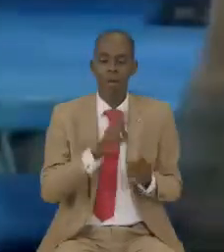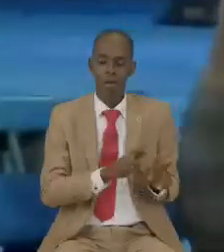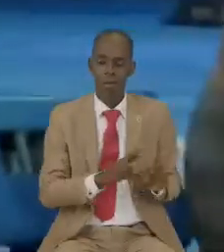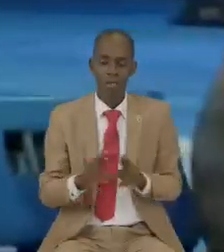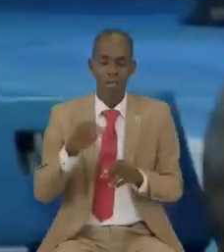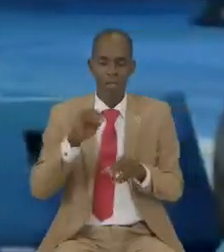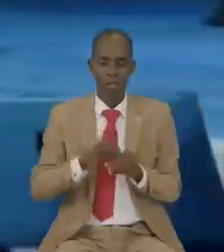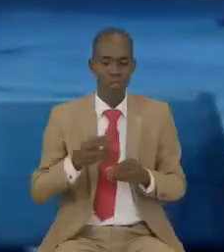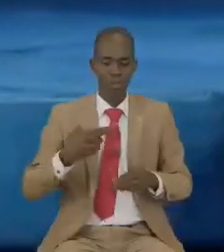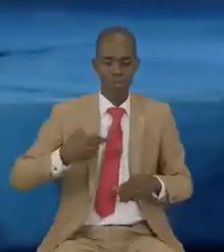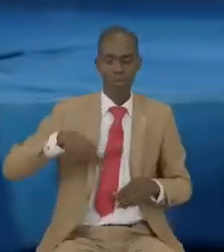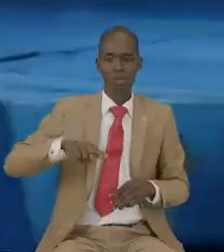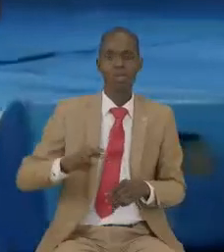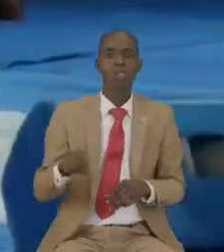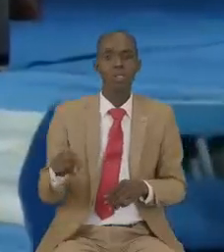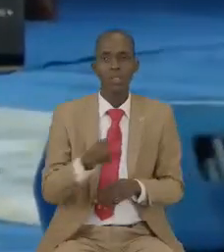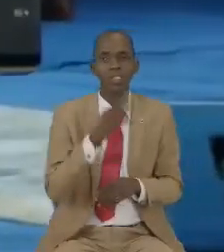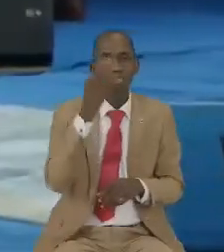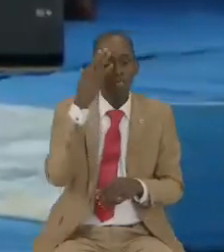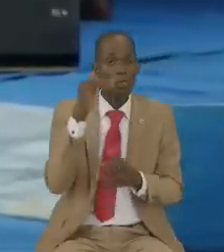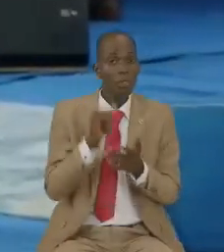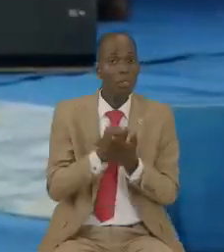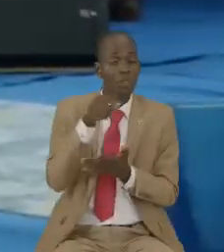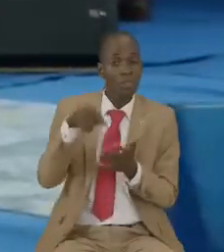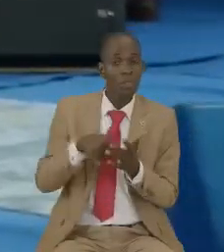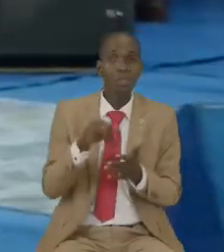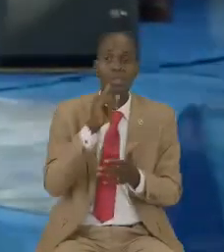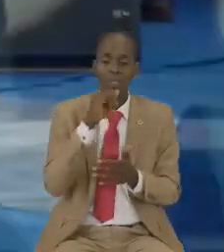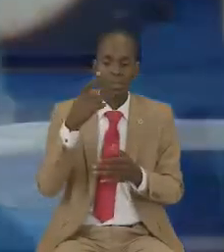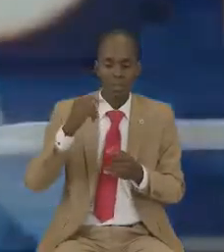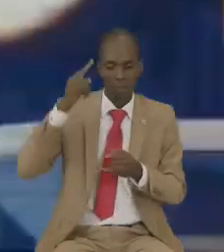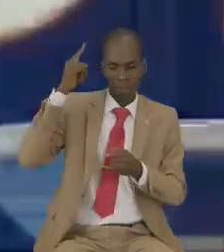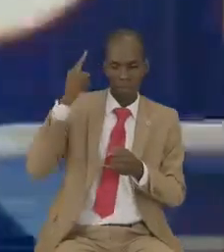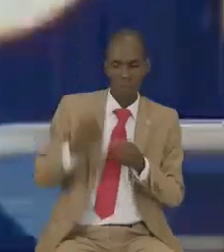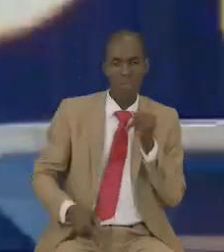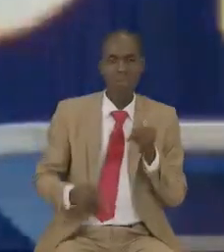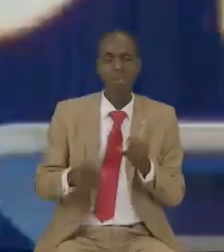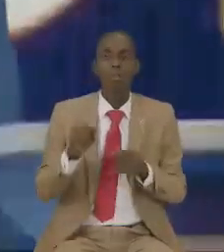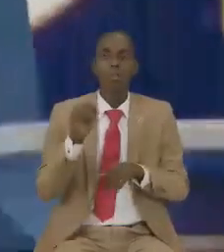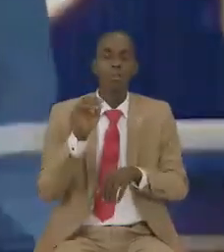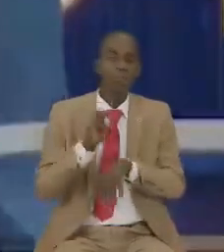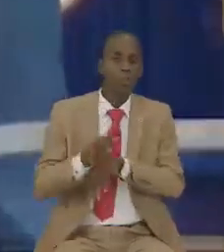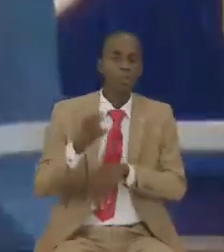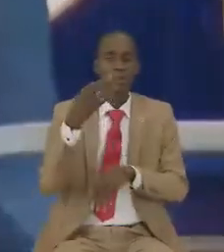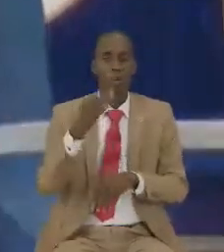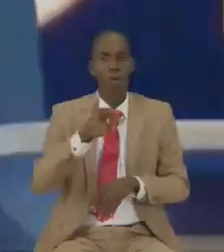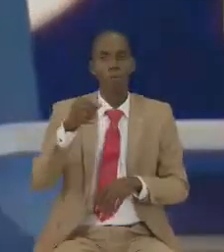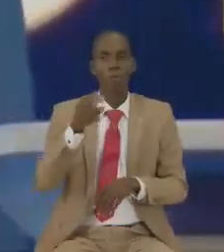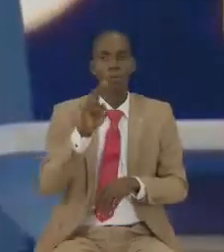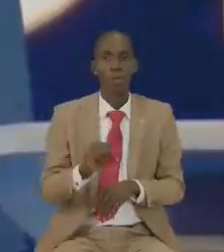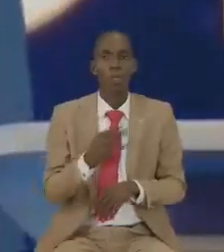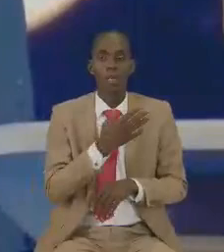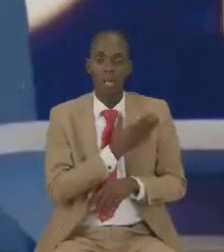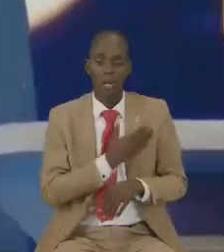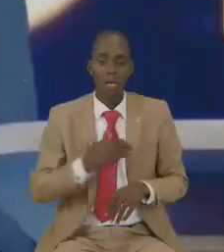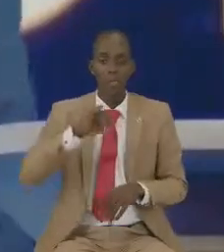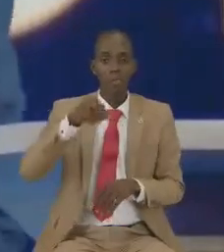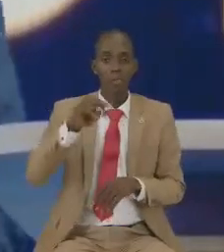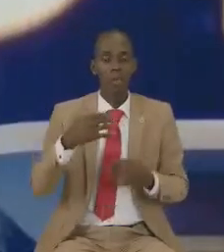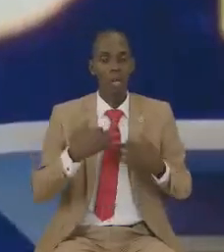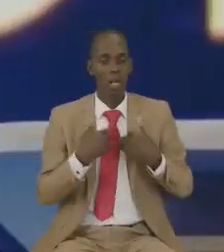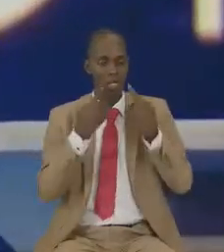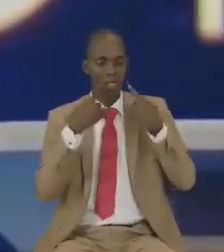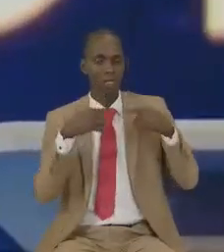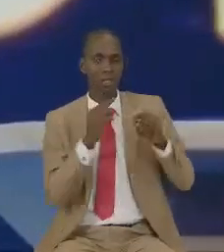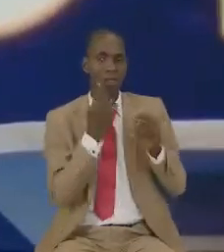knew that this was the climax of the ministry of John. And he had declared, behold the